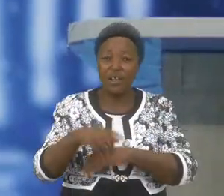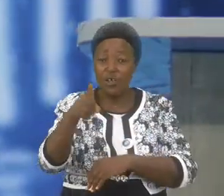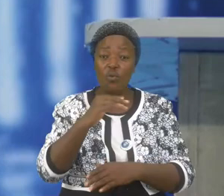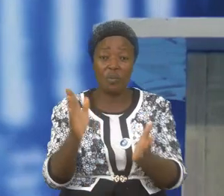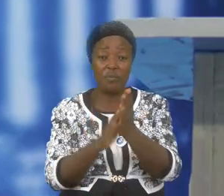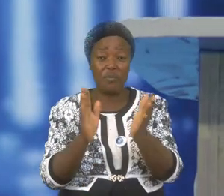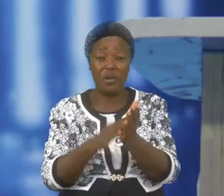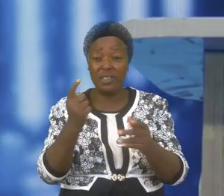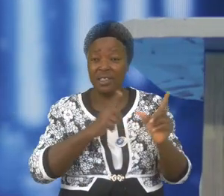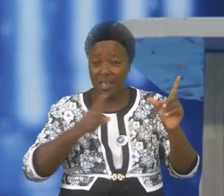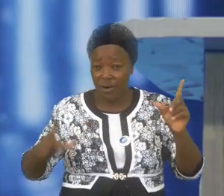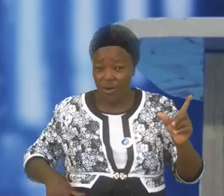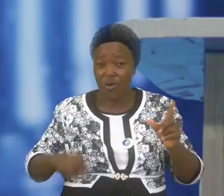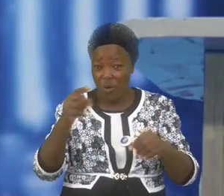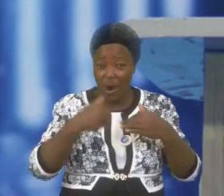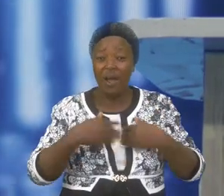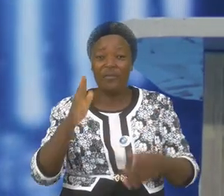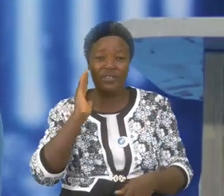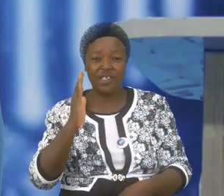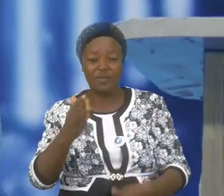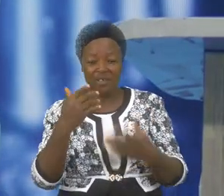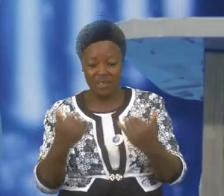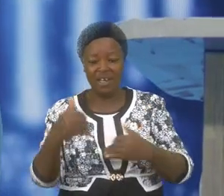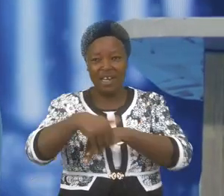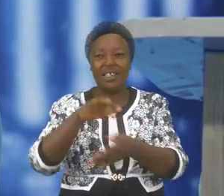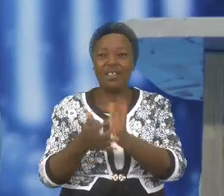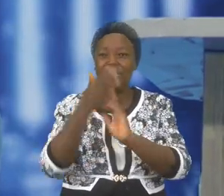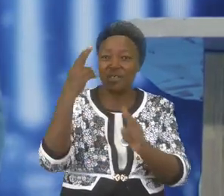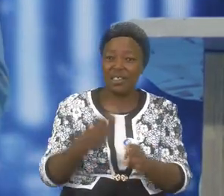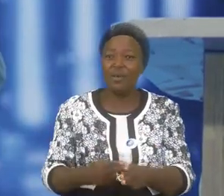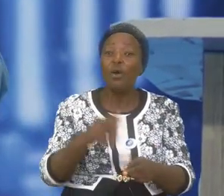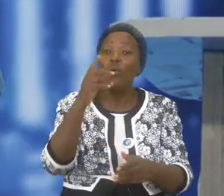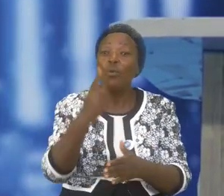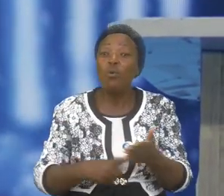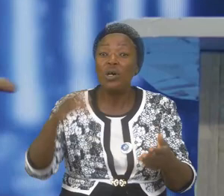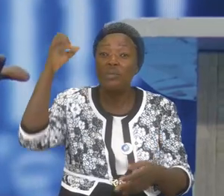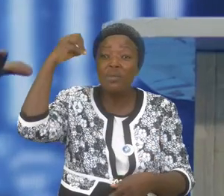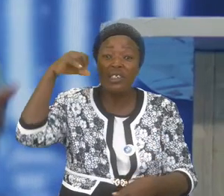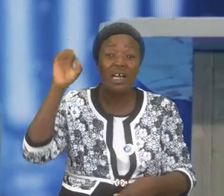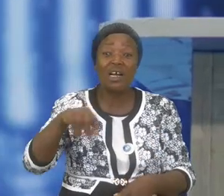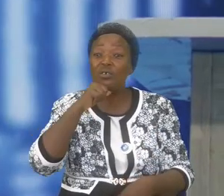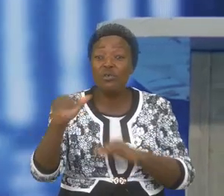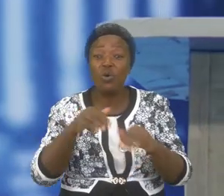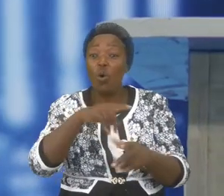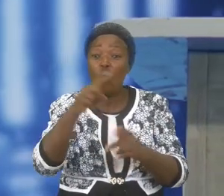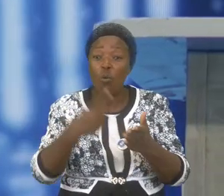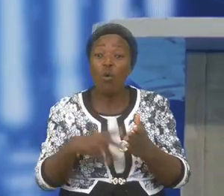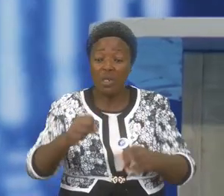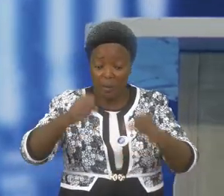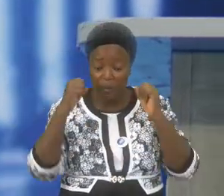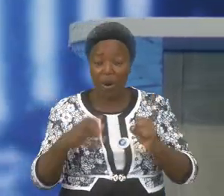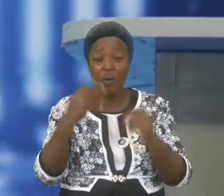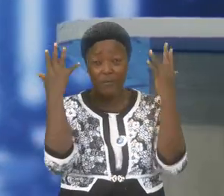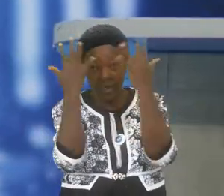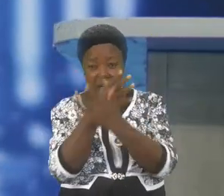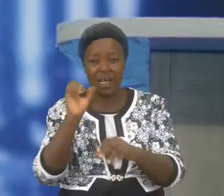What magicians could not do, what the powers of darkness could not do, and what all the powers that be, what they could not